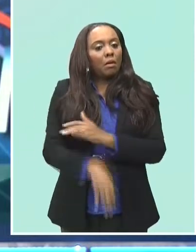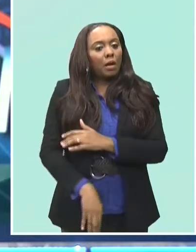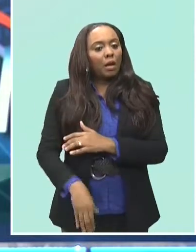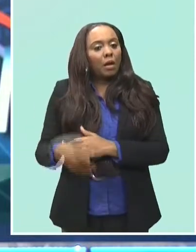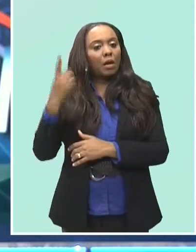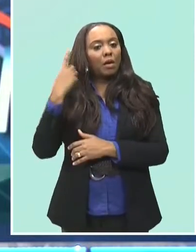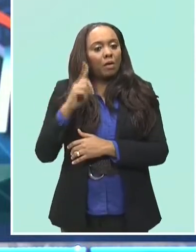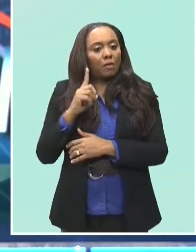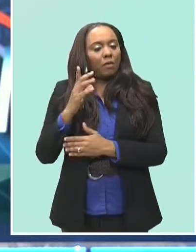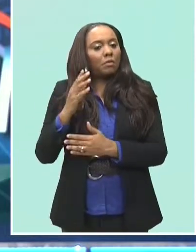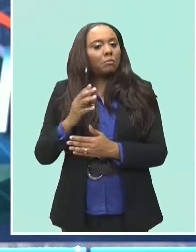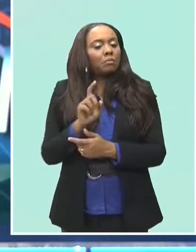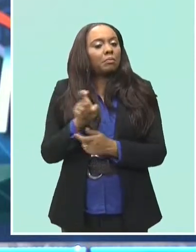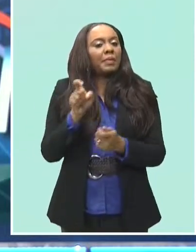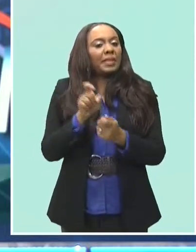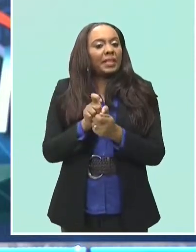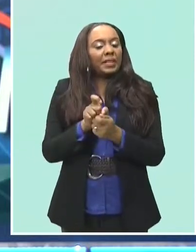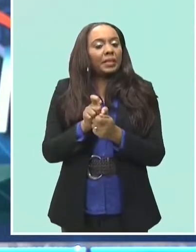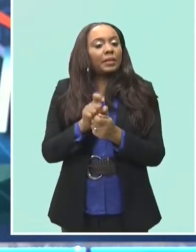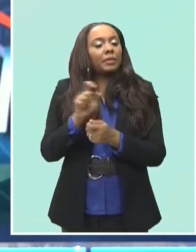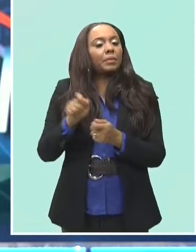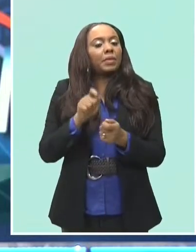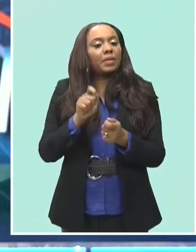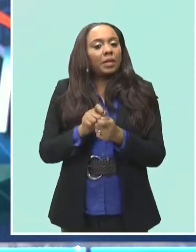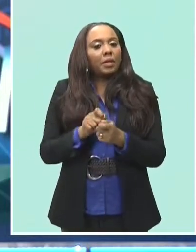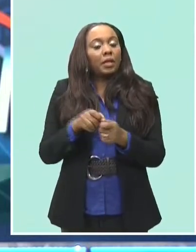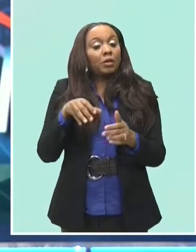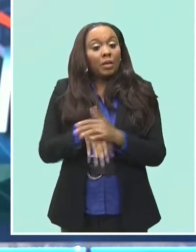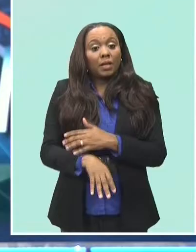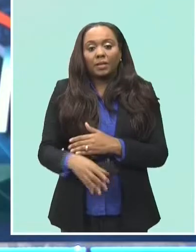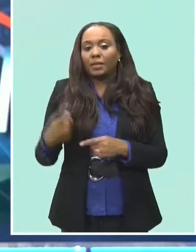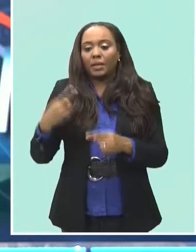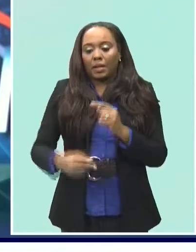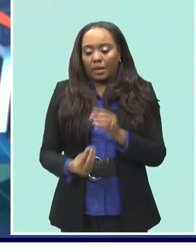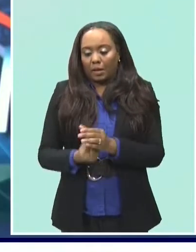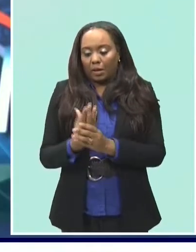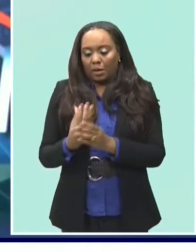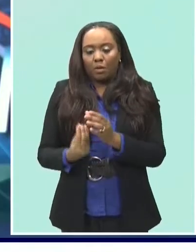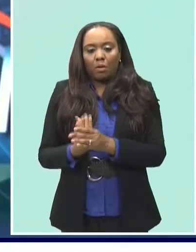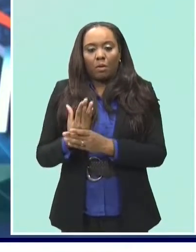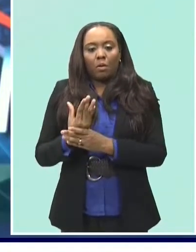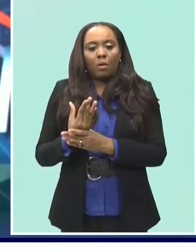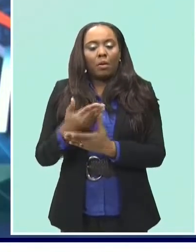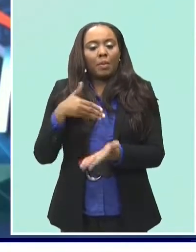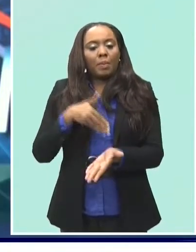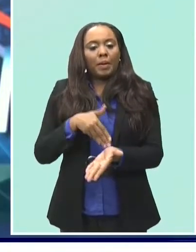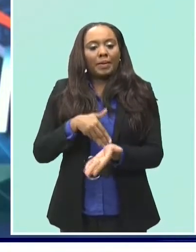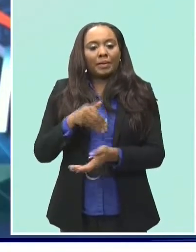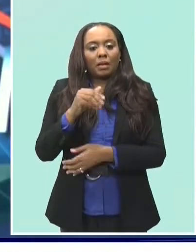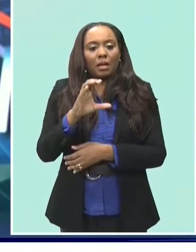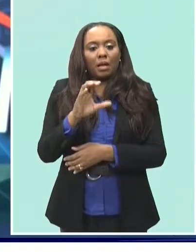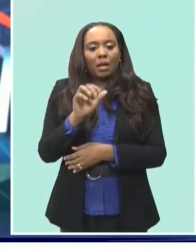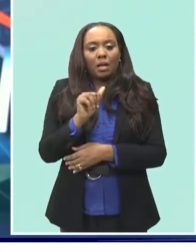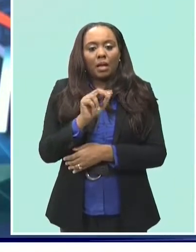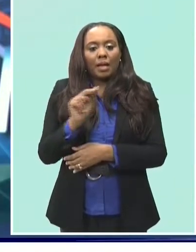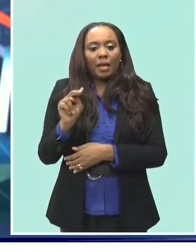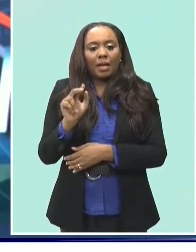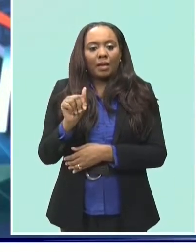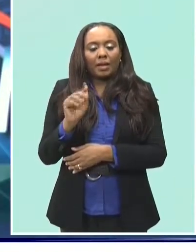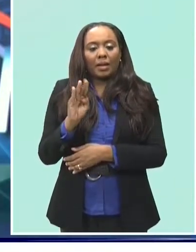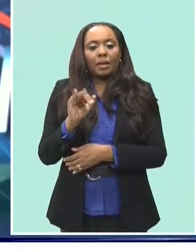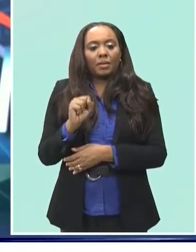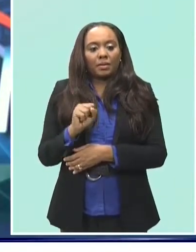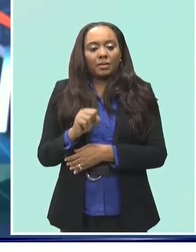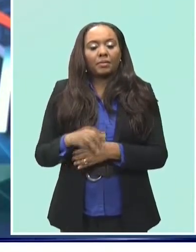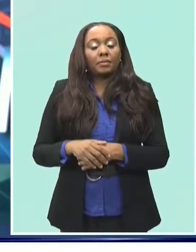eligible for a license to grow medicinal cannabis. Confirmation of this from Attorney General and Minister of Legal Affairs Dale Marshall during a